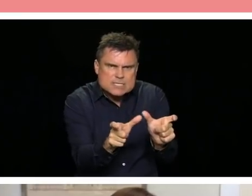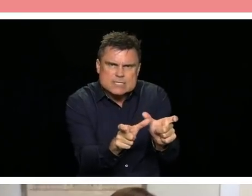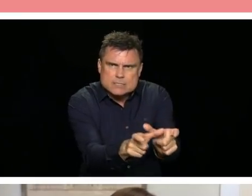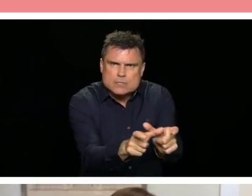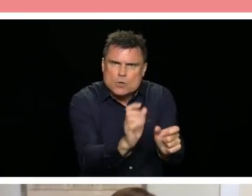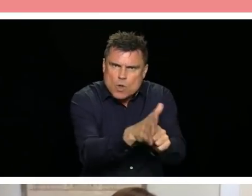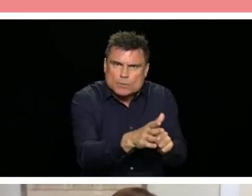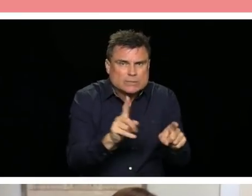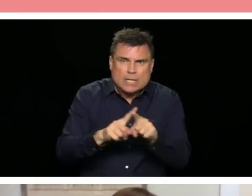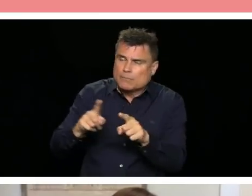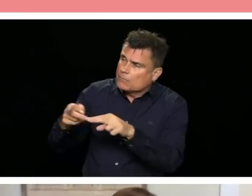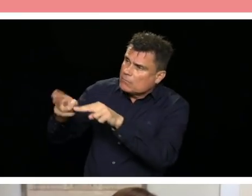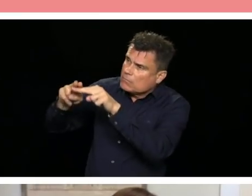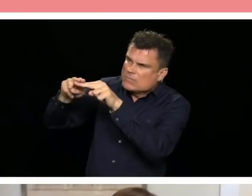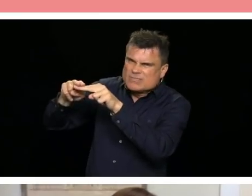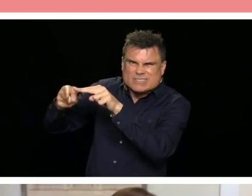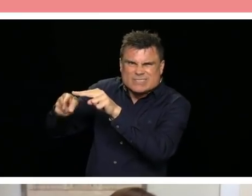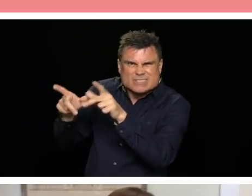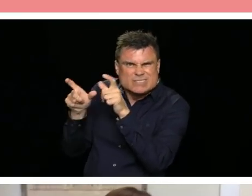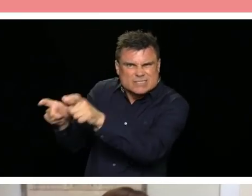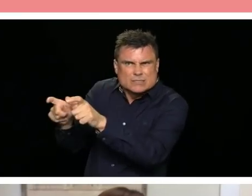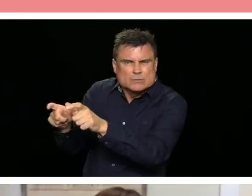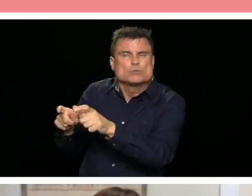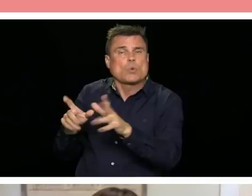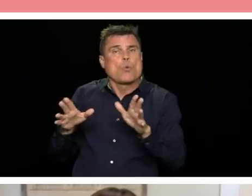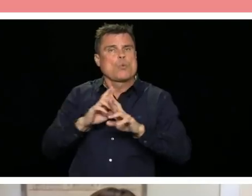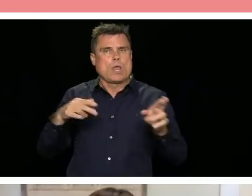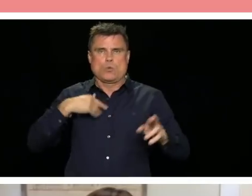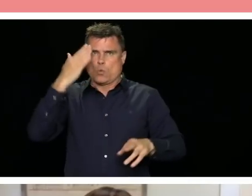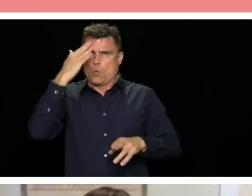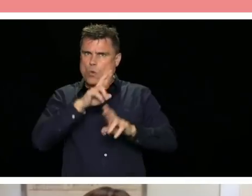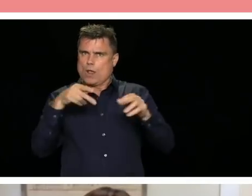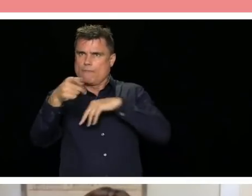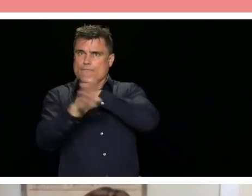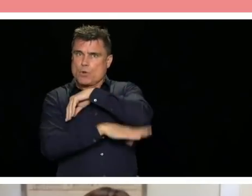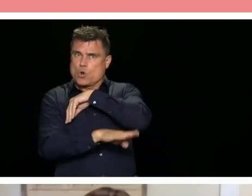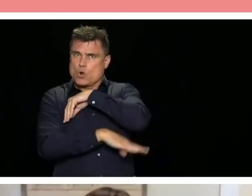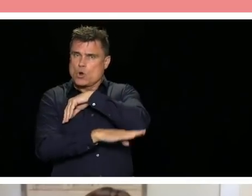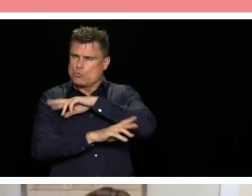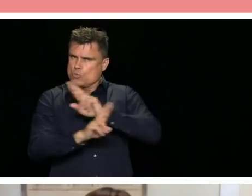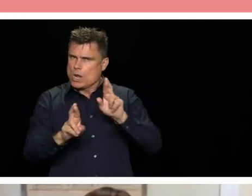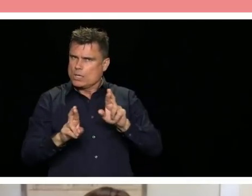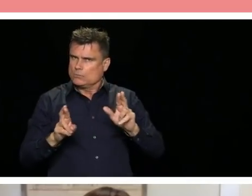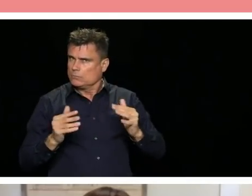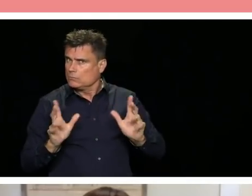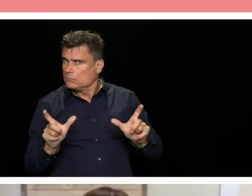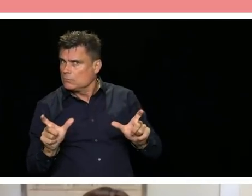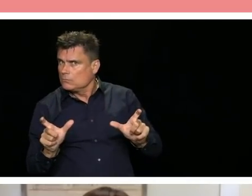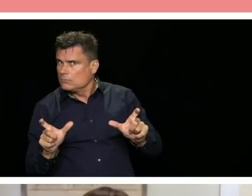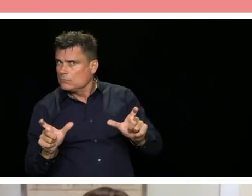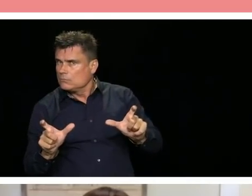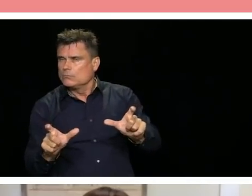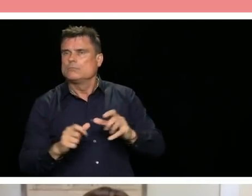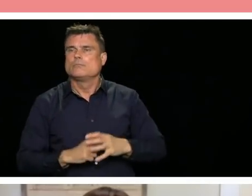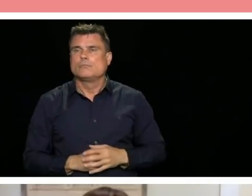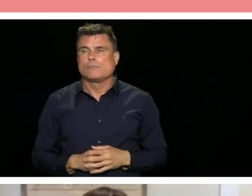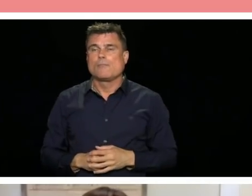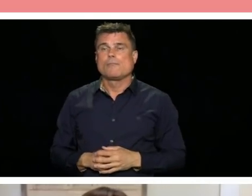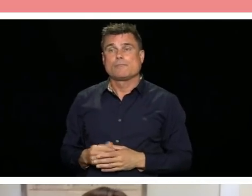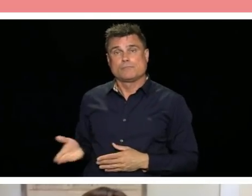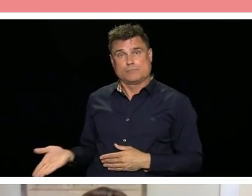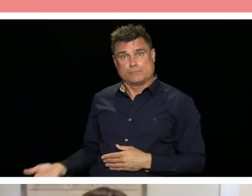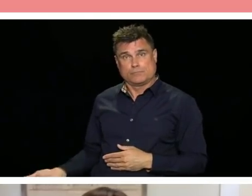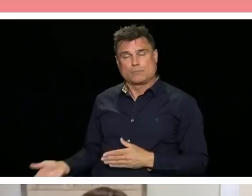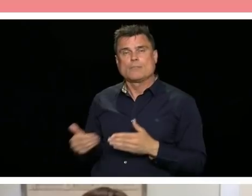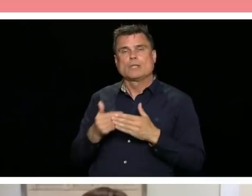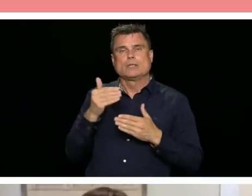you. The next question is for Minister Chen. And this question is from Michelle, who's asking, I've been off,